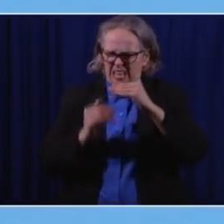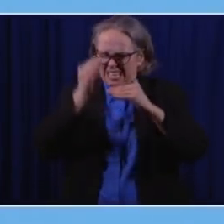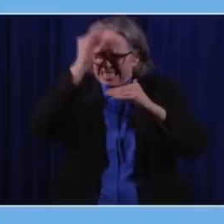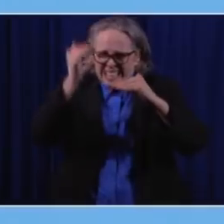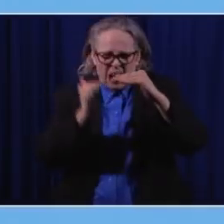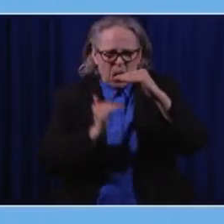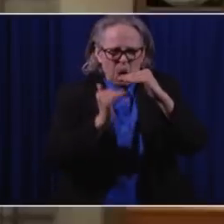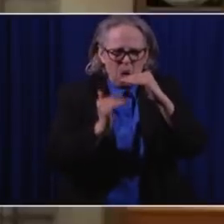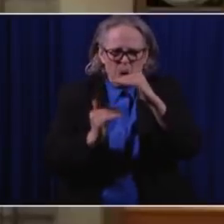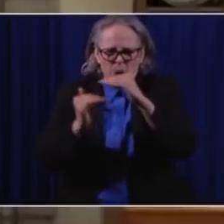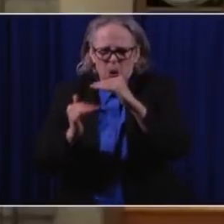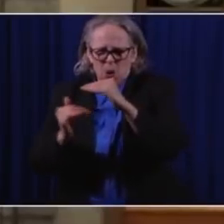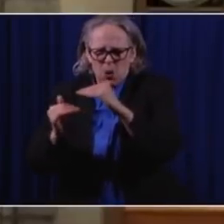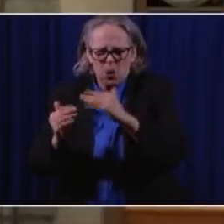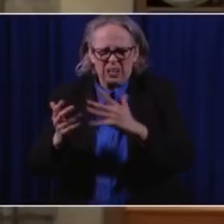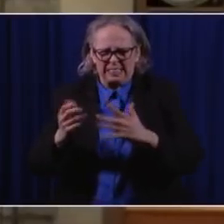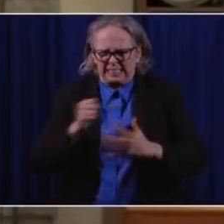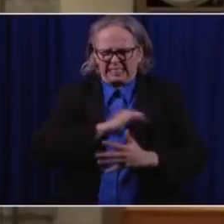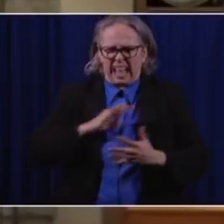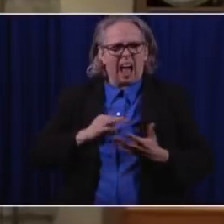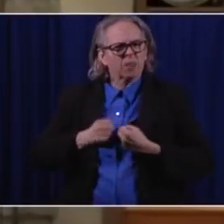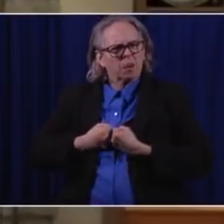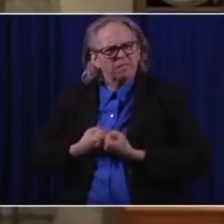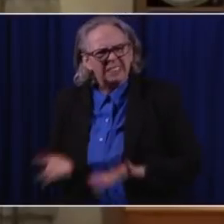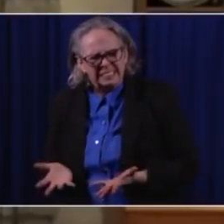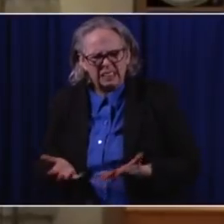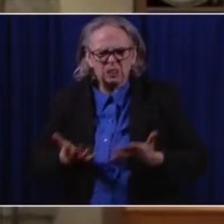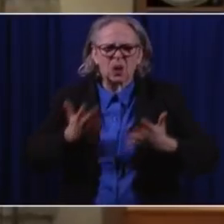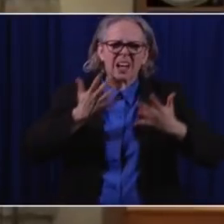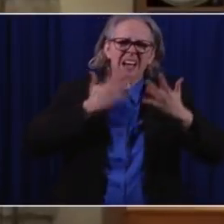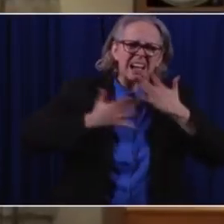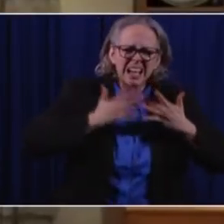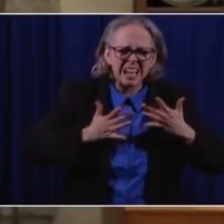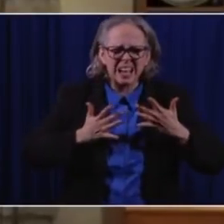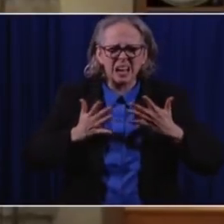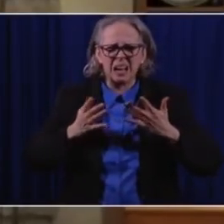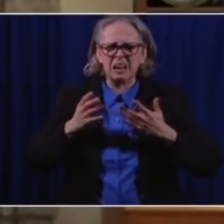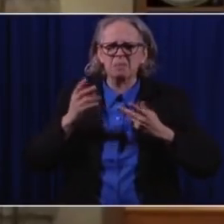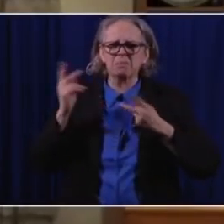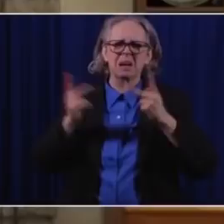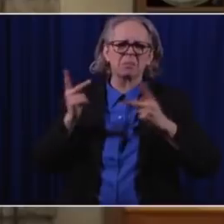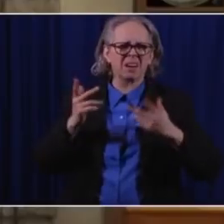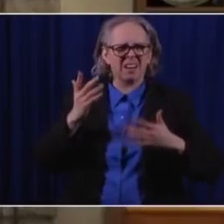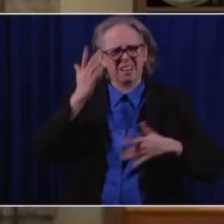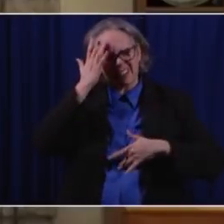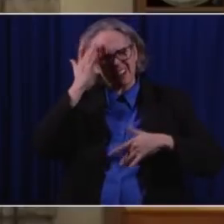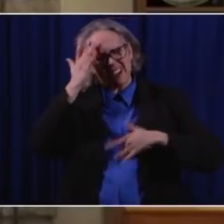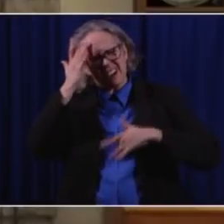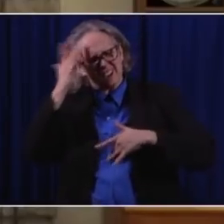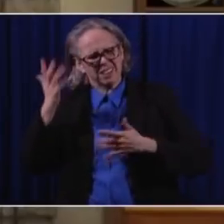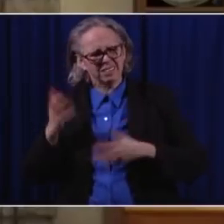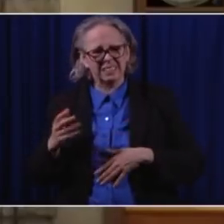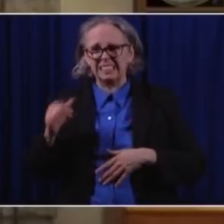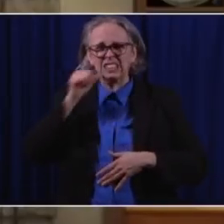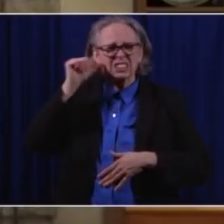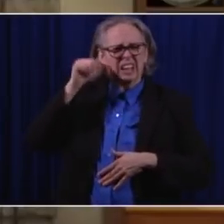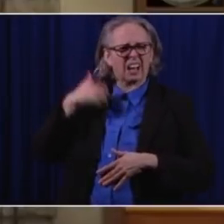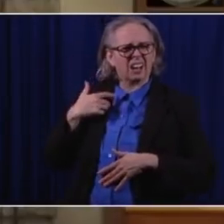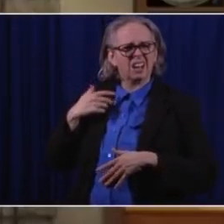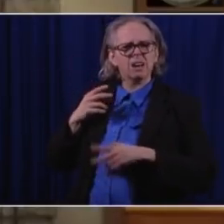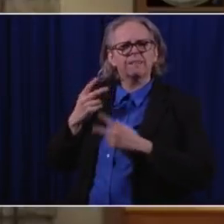and doctors and other support staff. As I traveled around the state yesterday in 6 different cities,